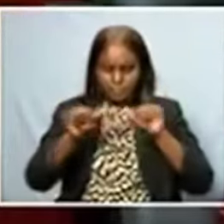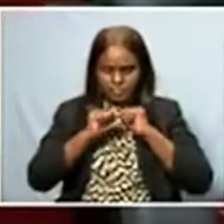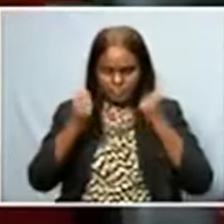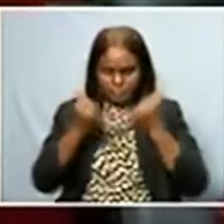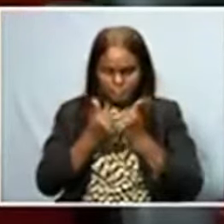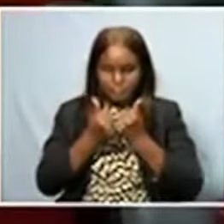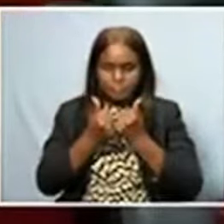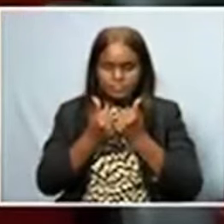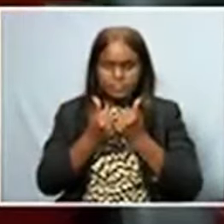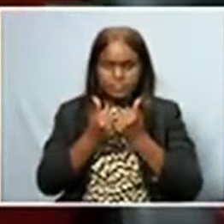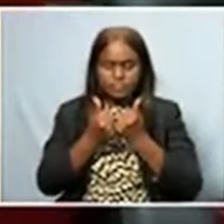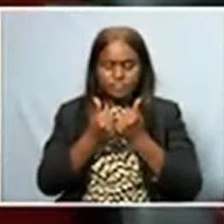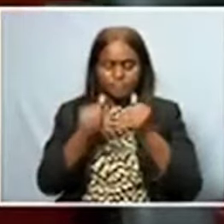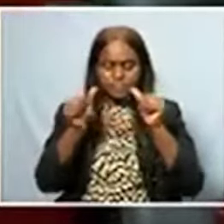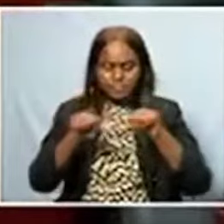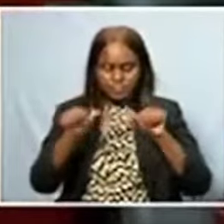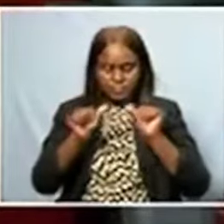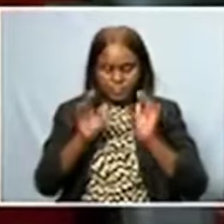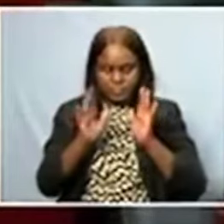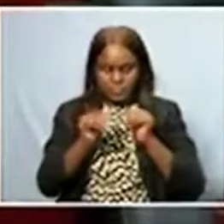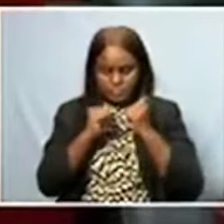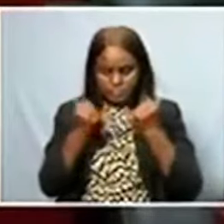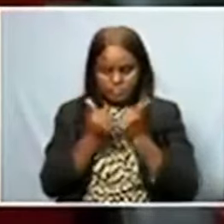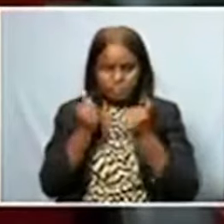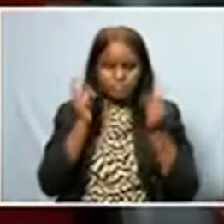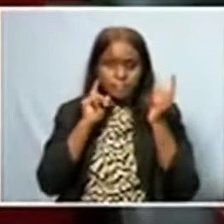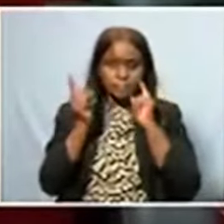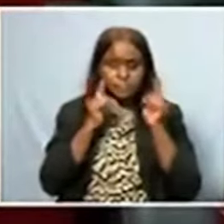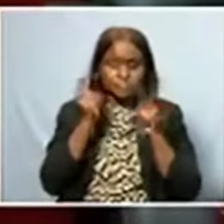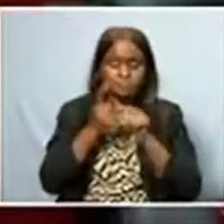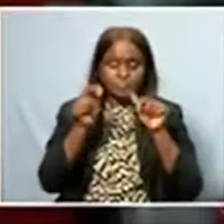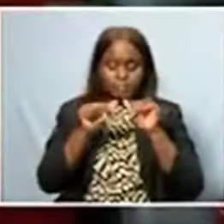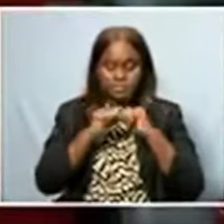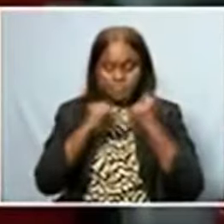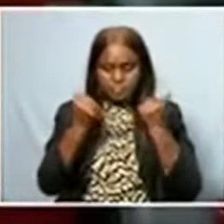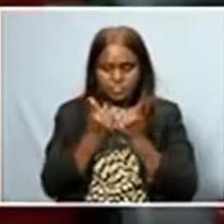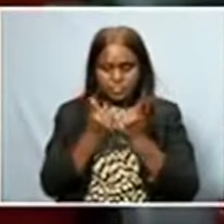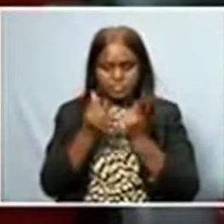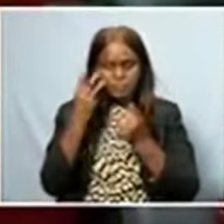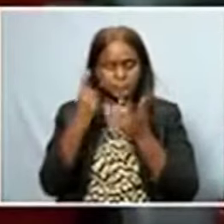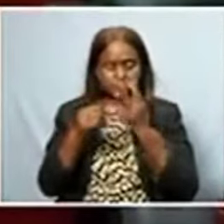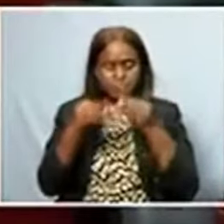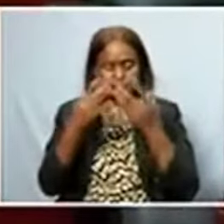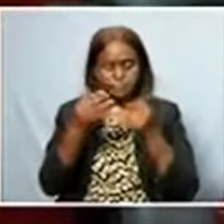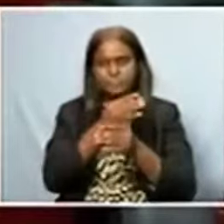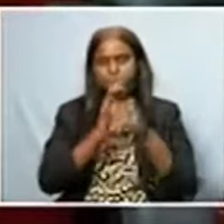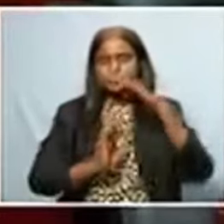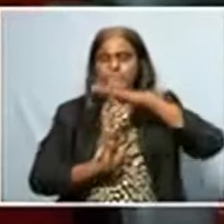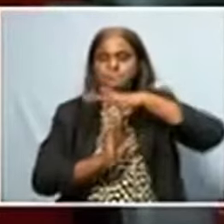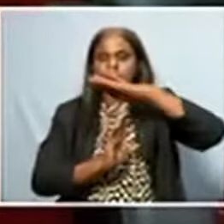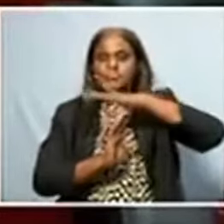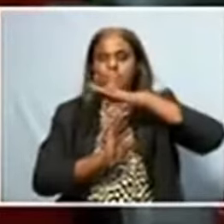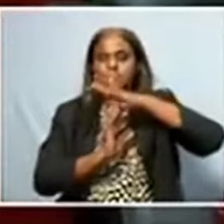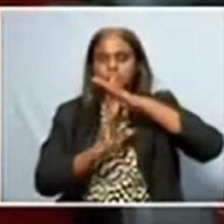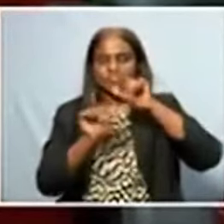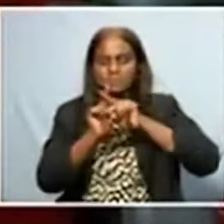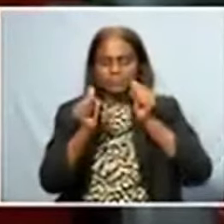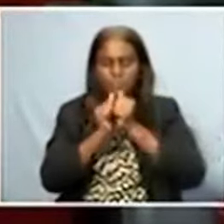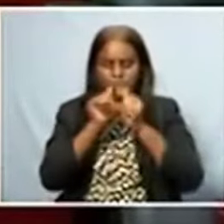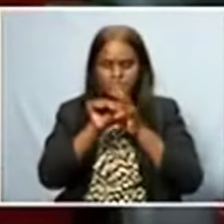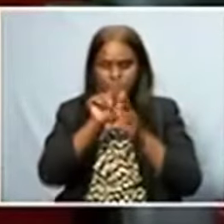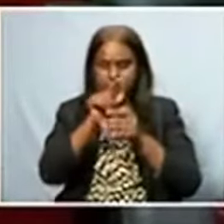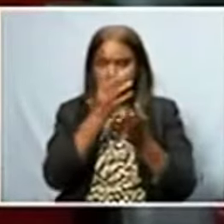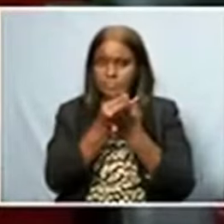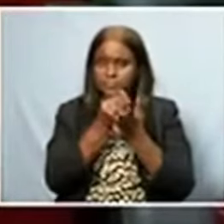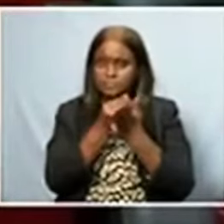General's, the head for the Auditor General was given a ceiling. And within that